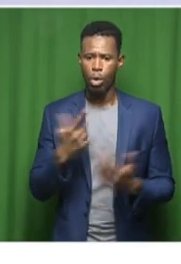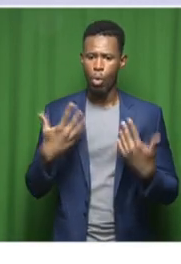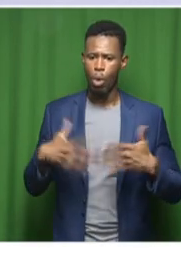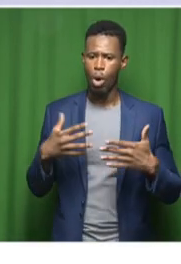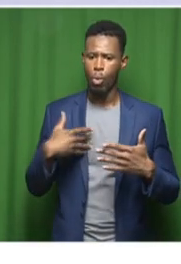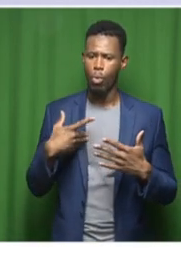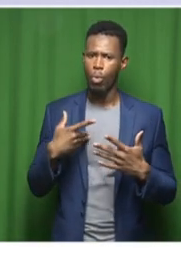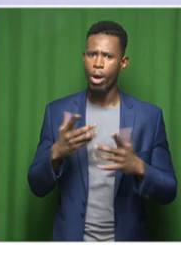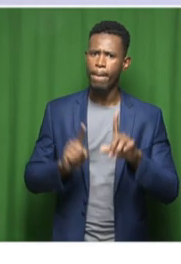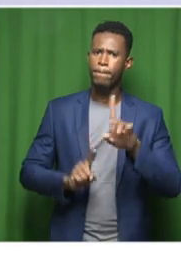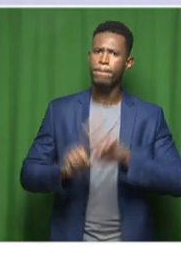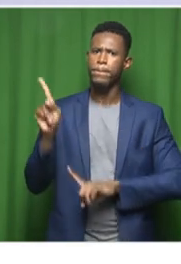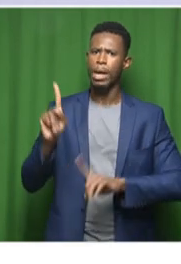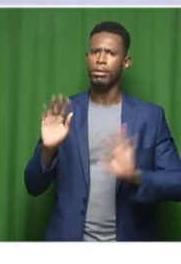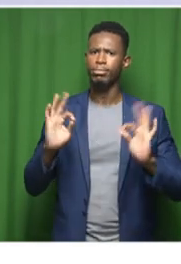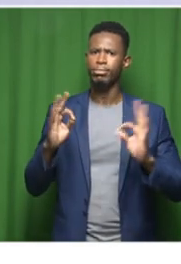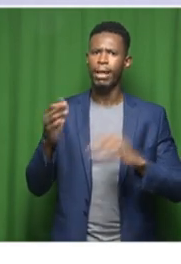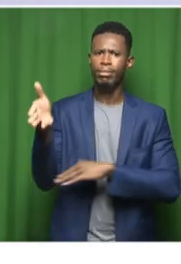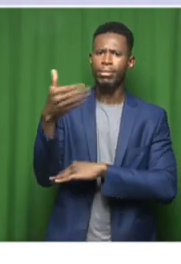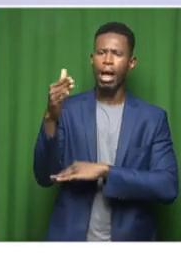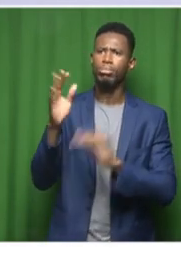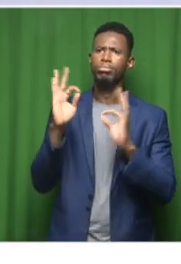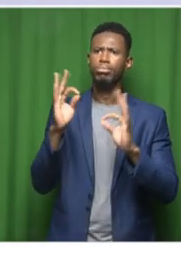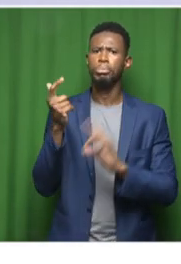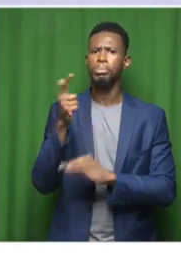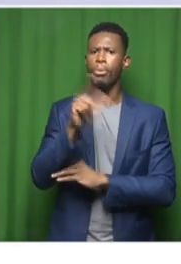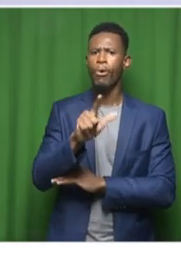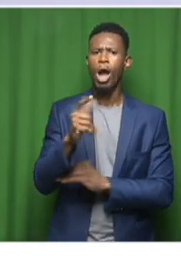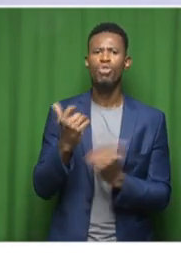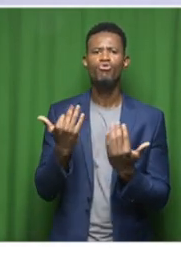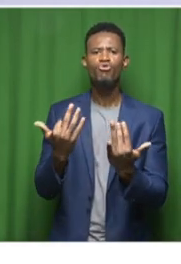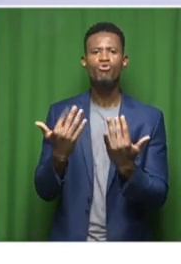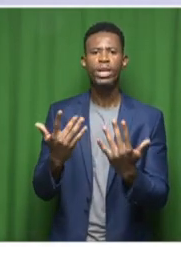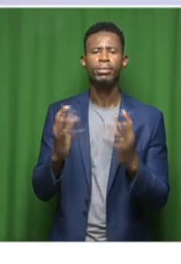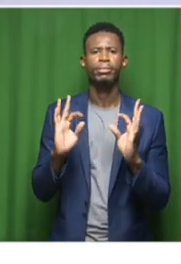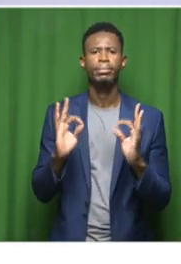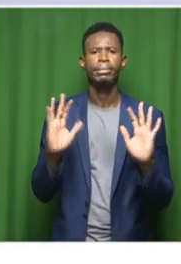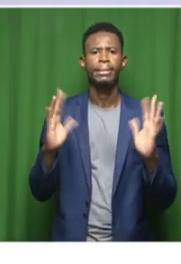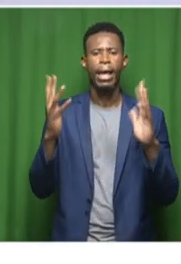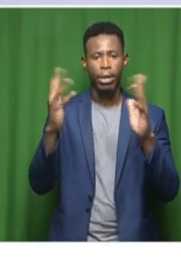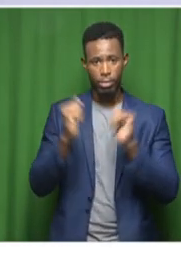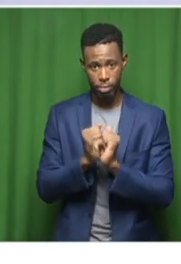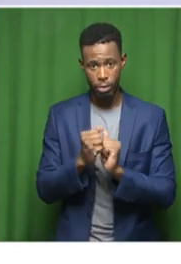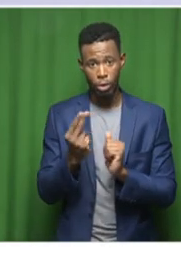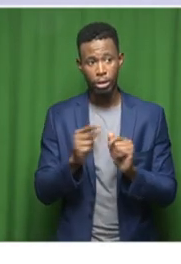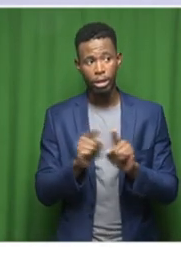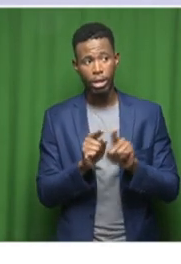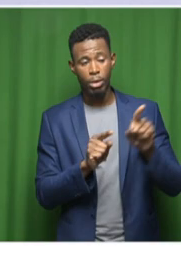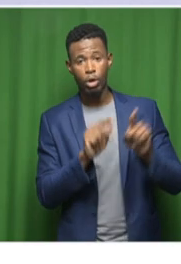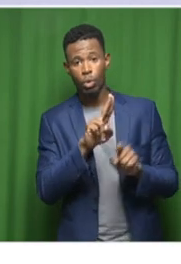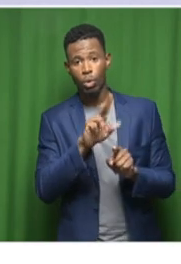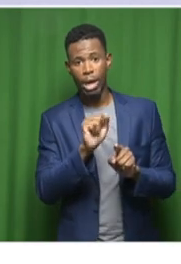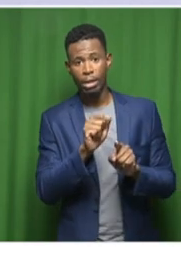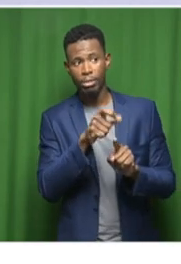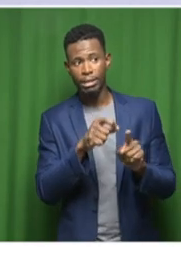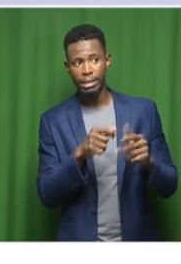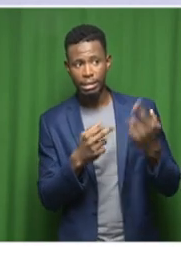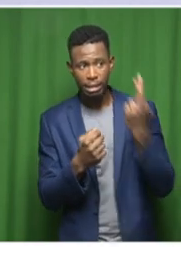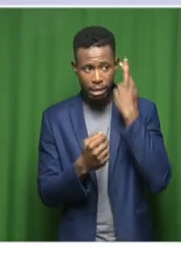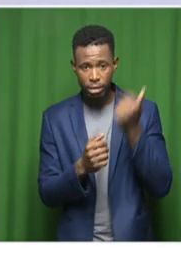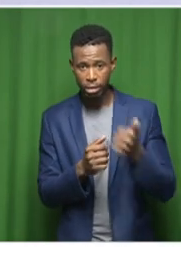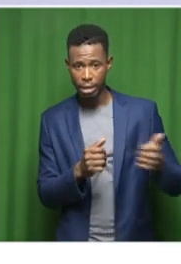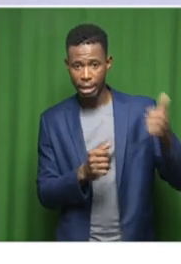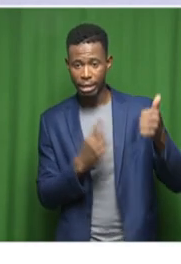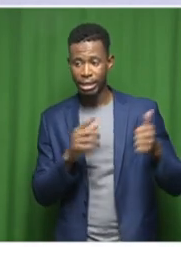to pass with flying ICAO colors. Mm-hmm. But also U.S., the Secretary of Aviation in U.S. called us to a meeting to tell us that South Africa is in